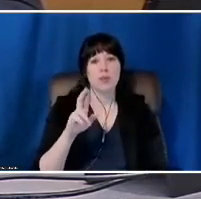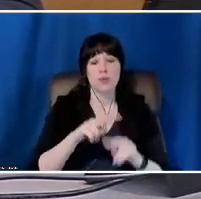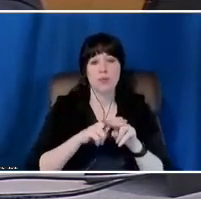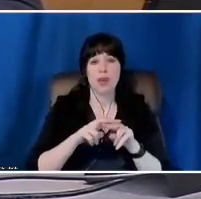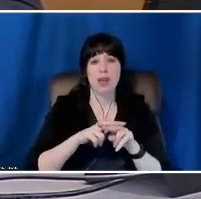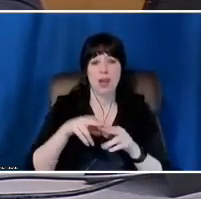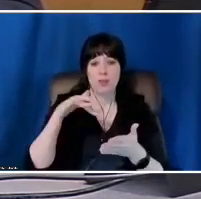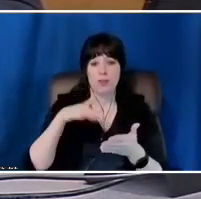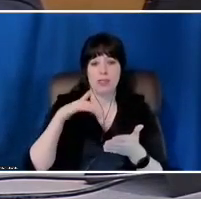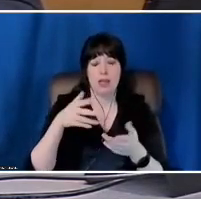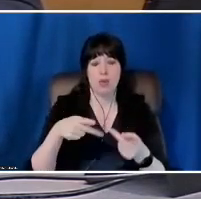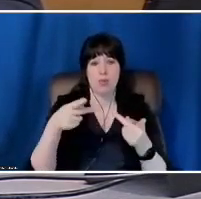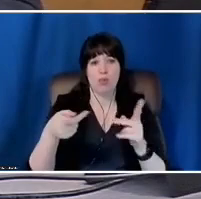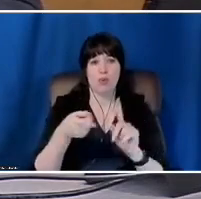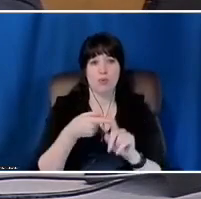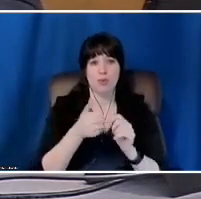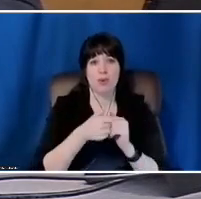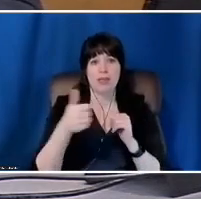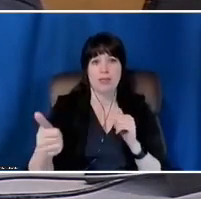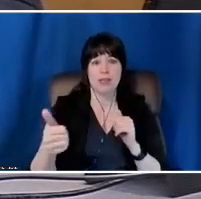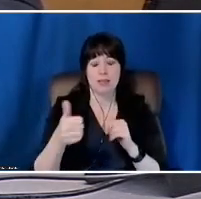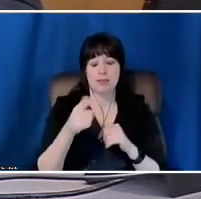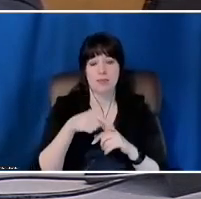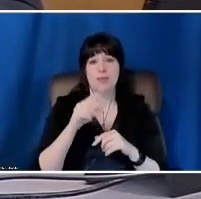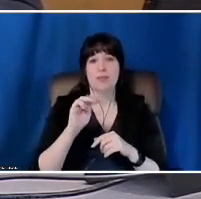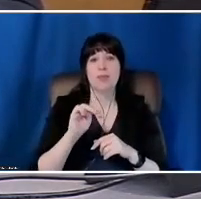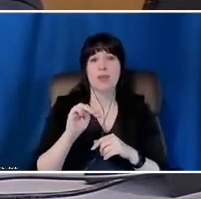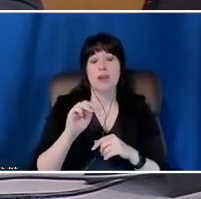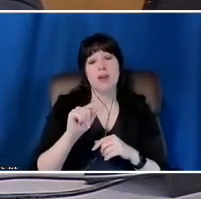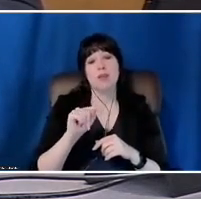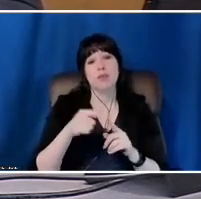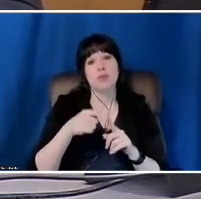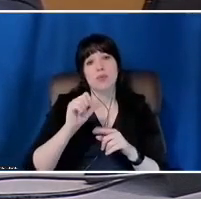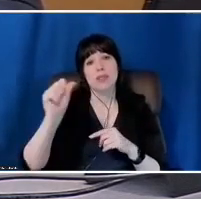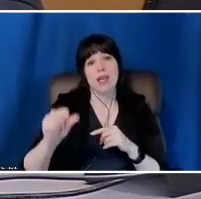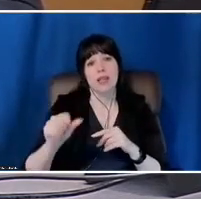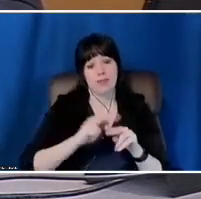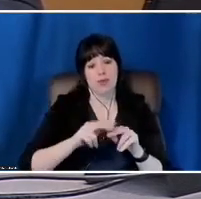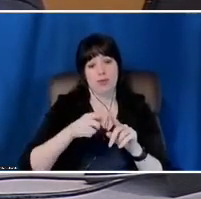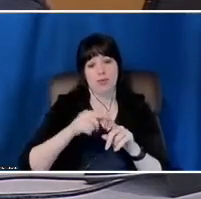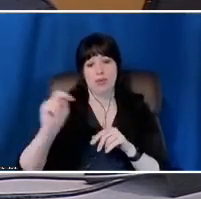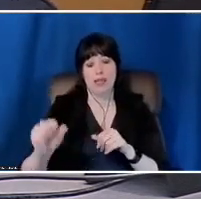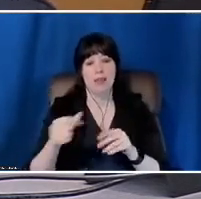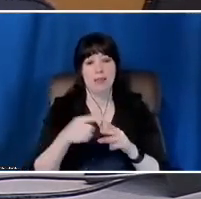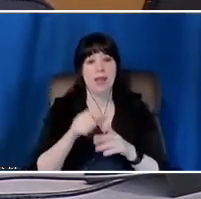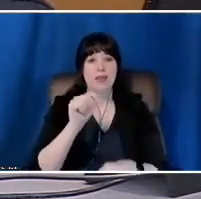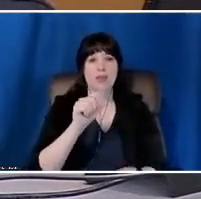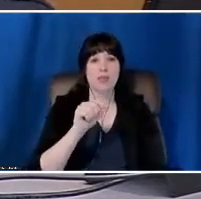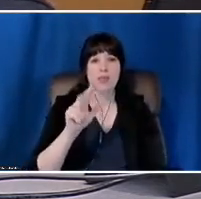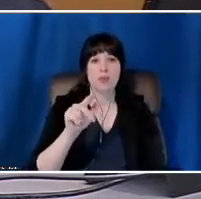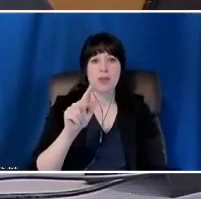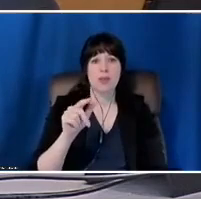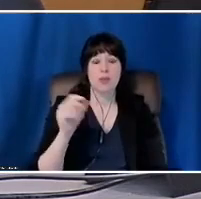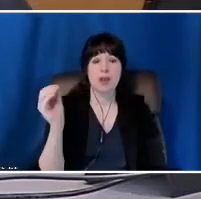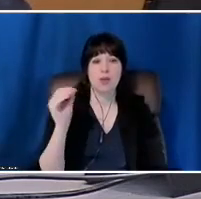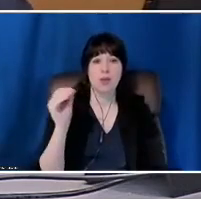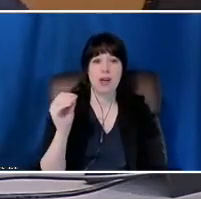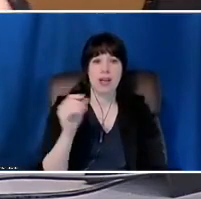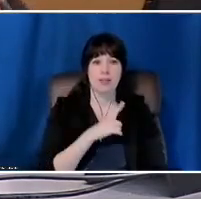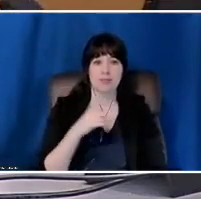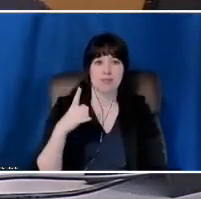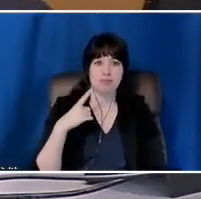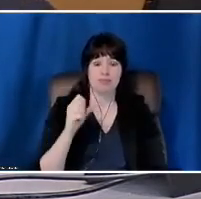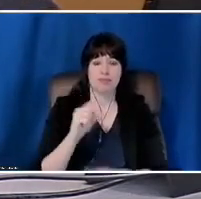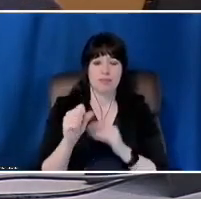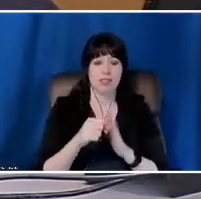West Side Express Service commuter line to Salem in the 2023 Oregon legislative session. Second. Thank you,